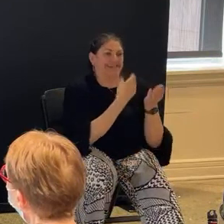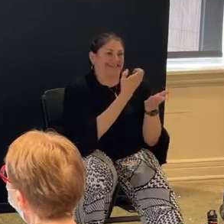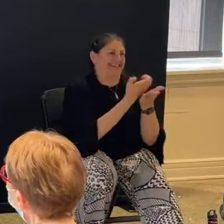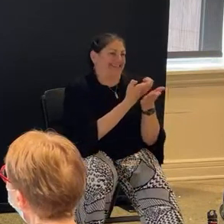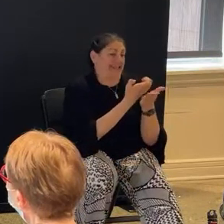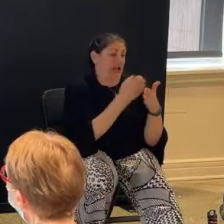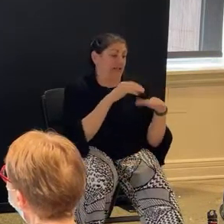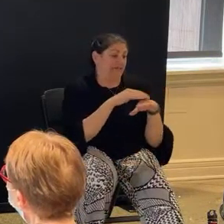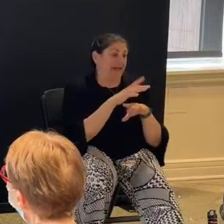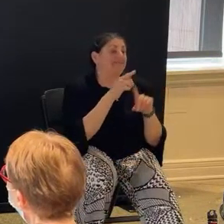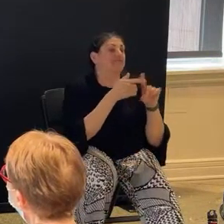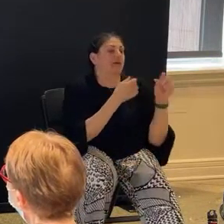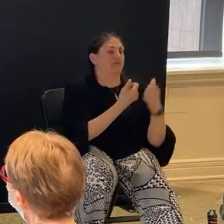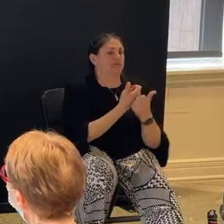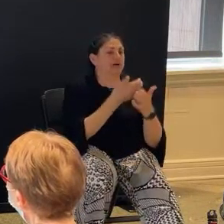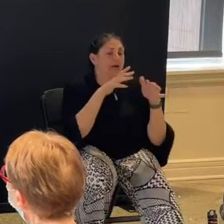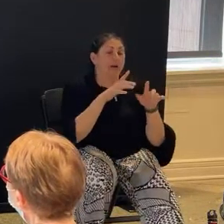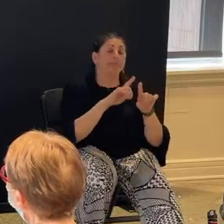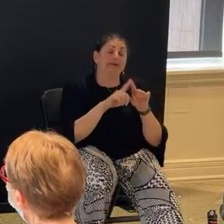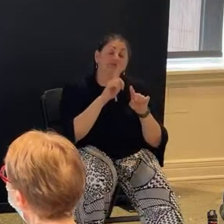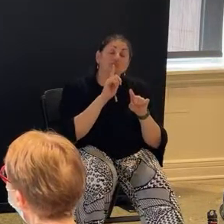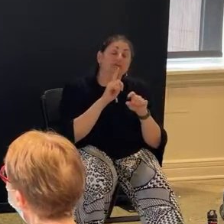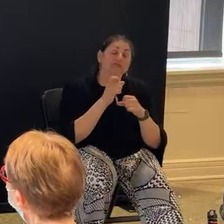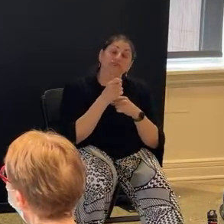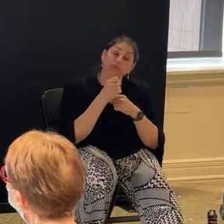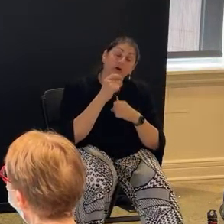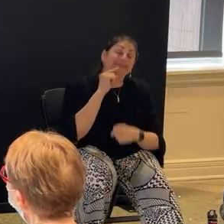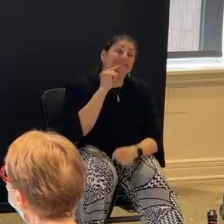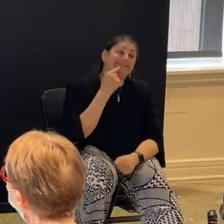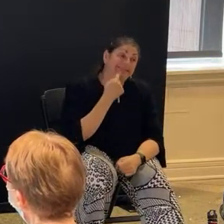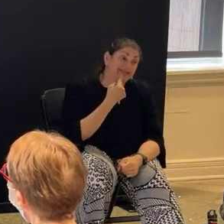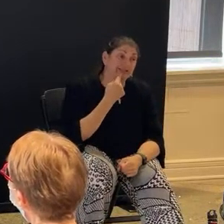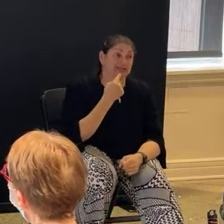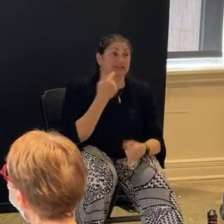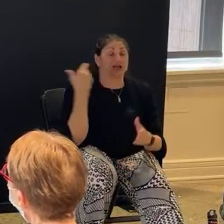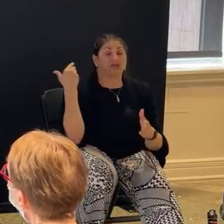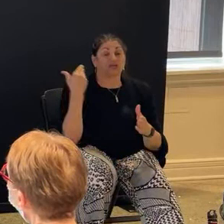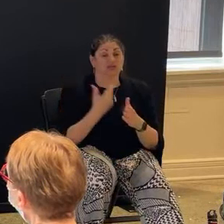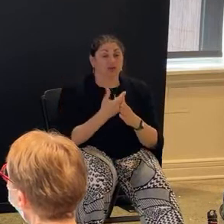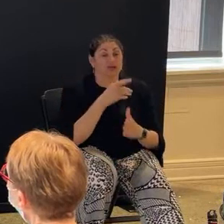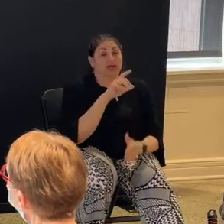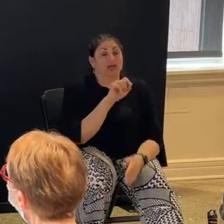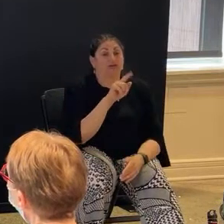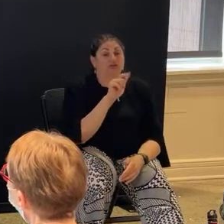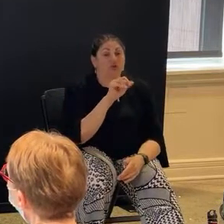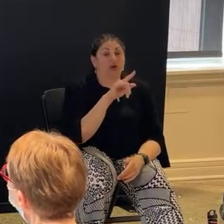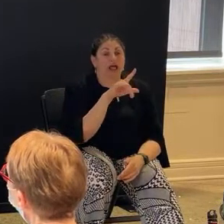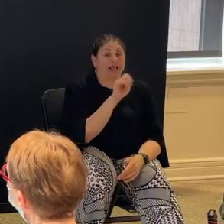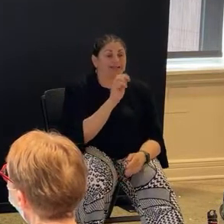of the eruption, but they were really substantial down the Toodle and the Cowlitz and in the Columbia. And so